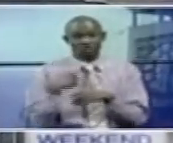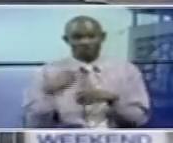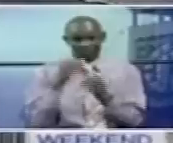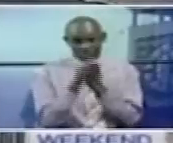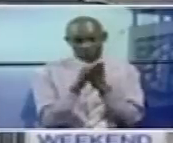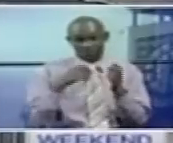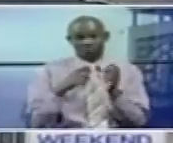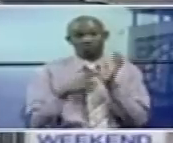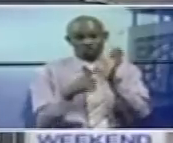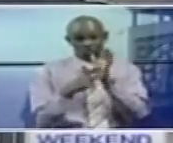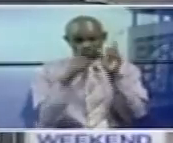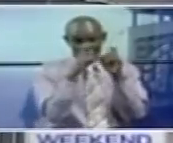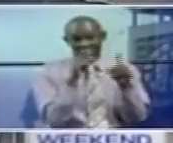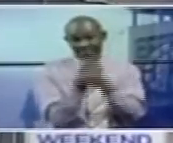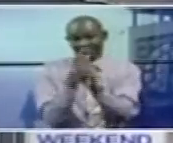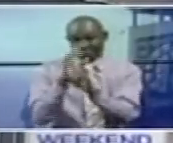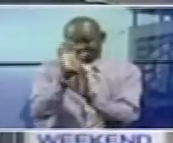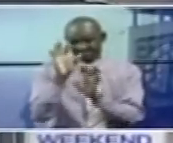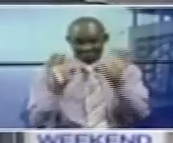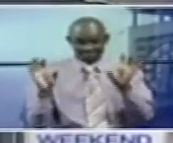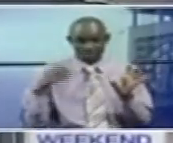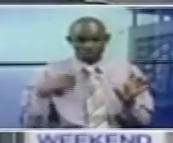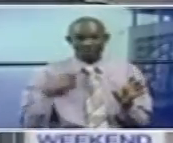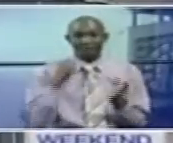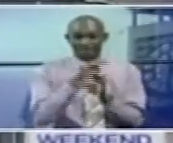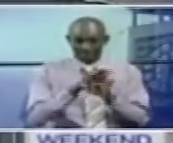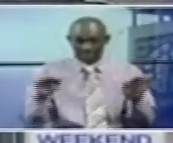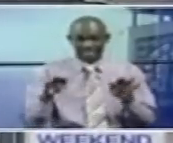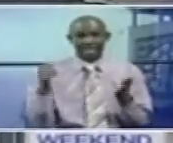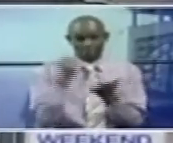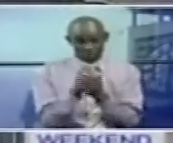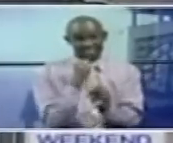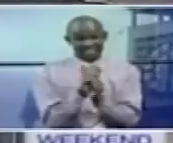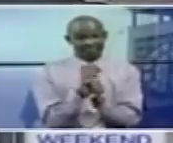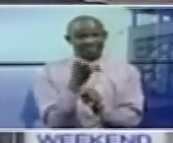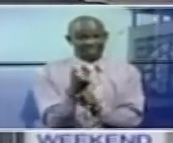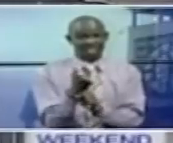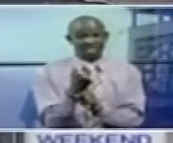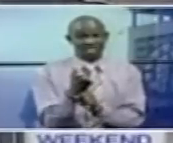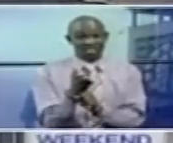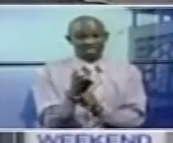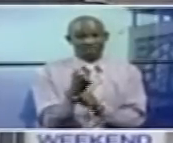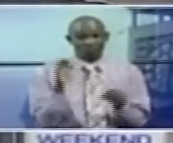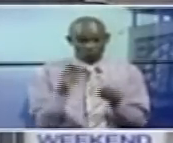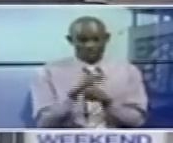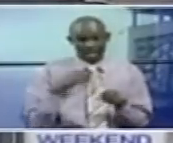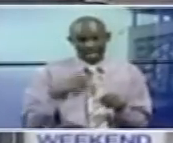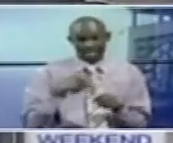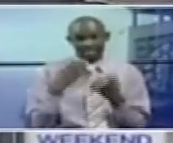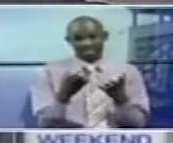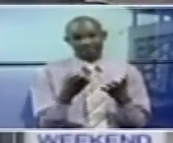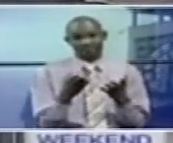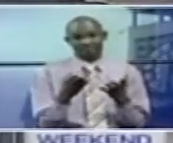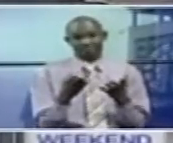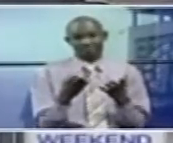for exhibition and stuff, to have a permanent employed staff, fundi and guys to help me